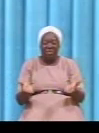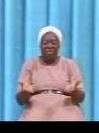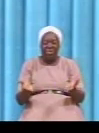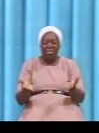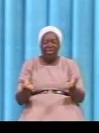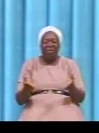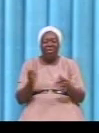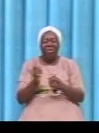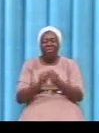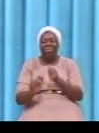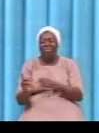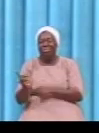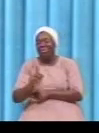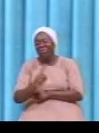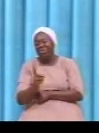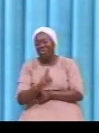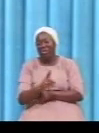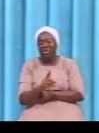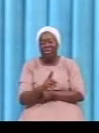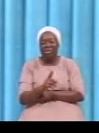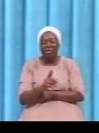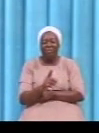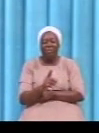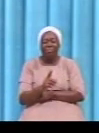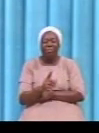and globally,